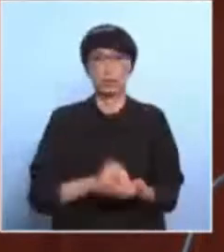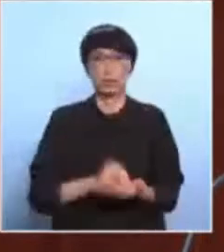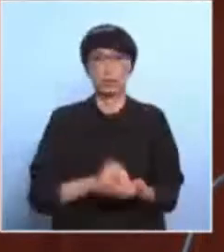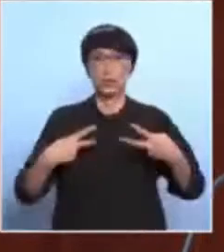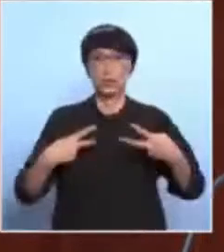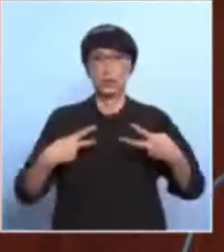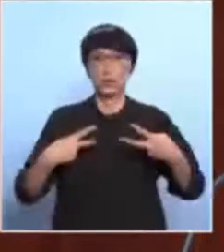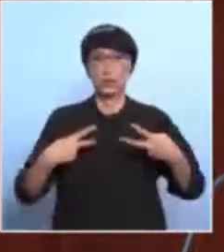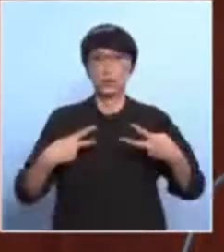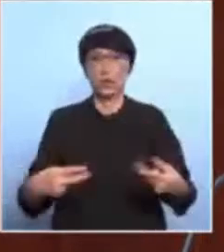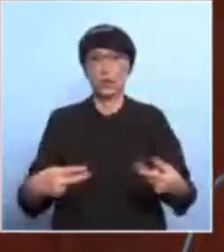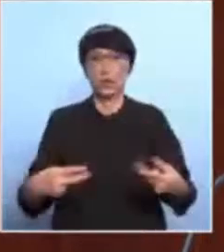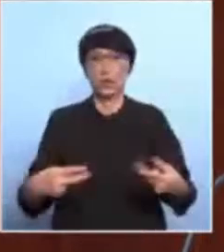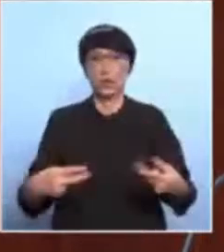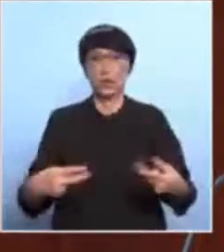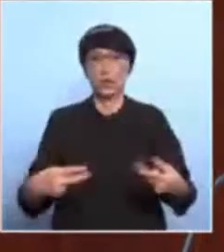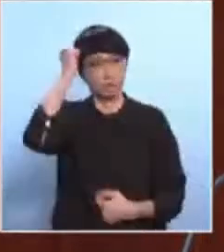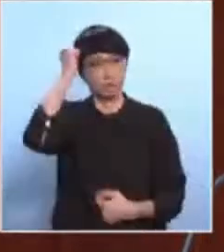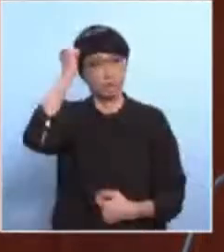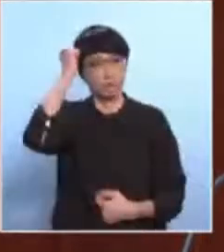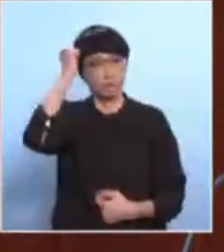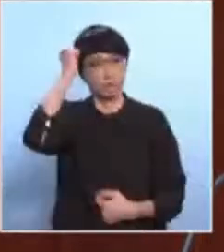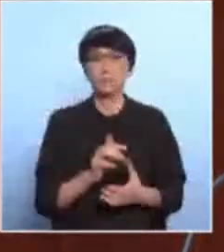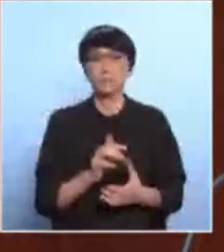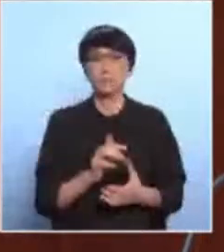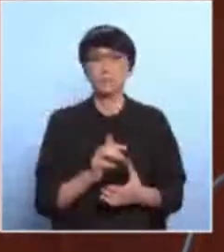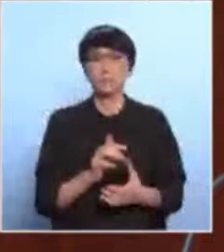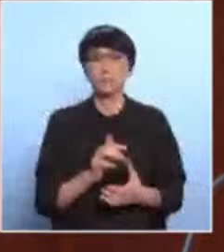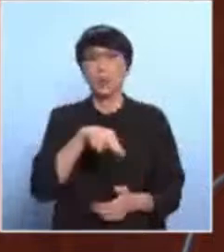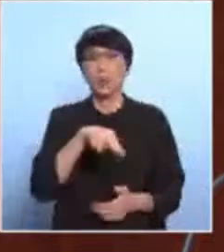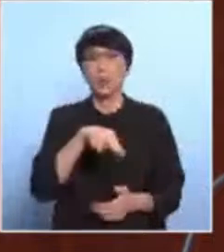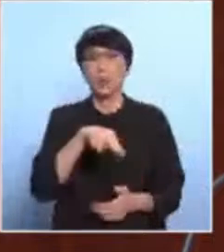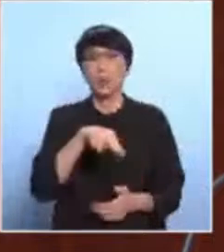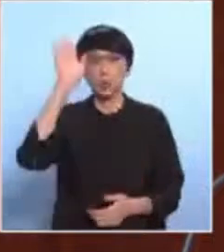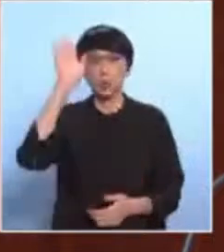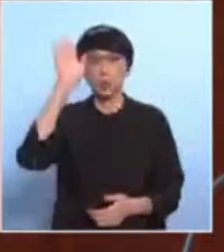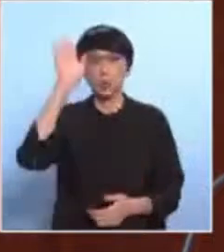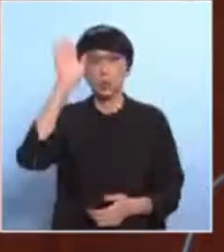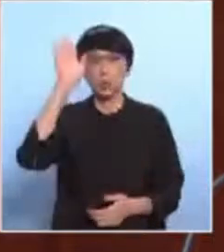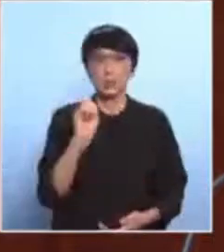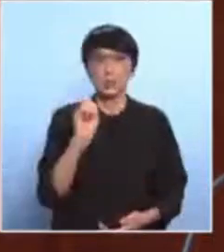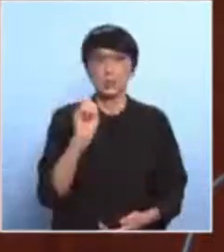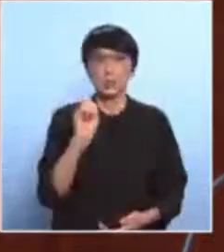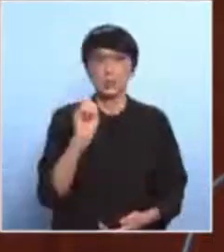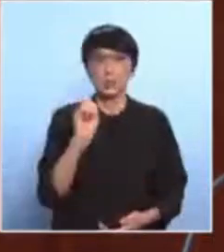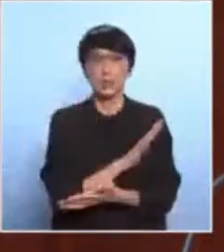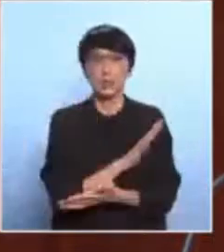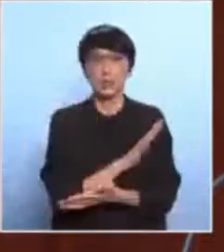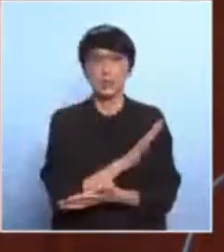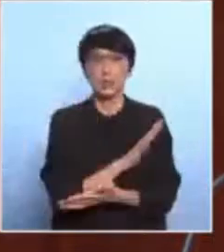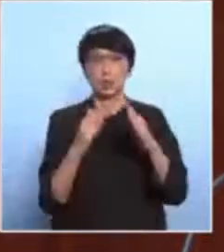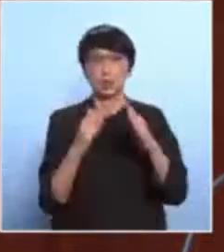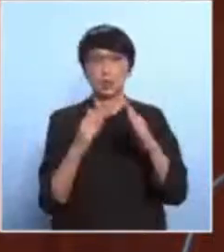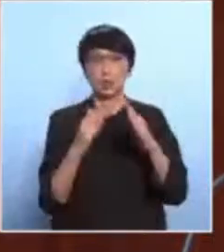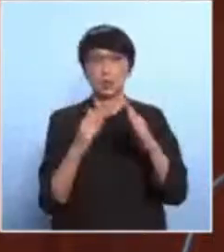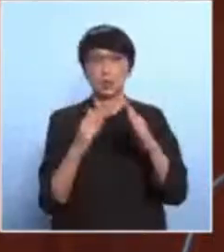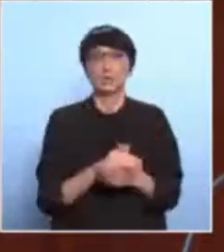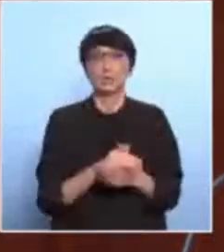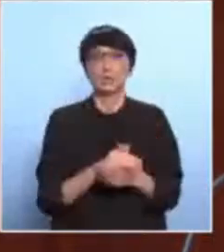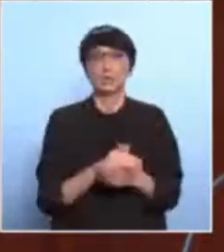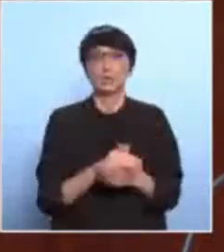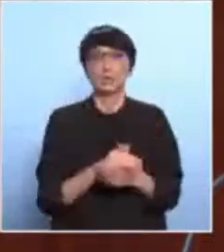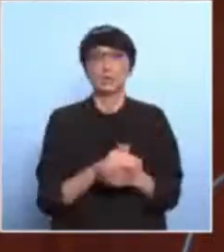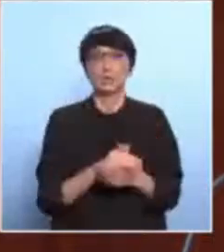As we have already identified enough land for housing, industry, and other developments for the coming 30 years,